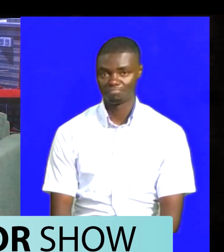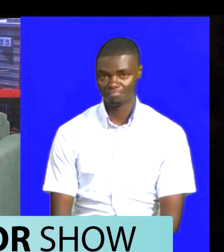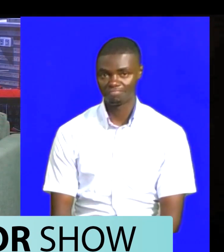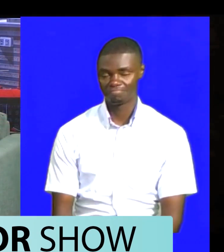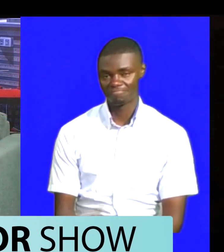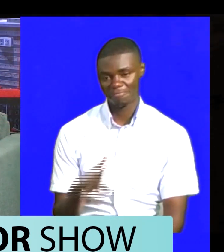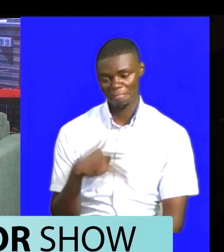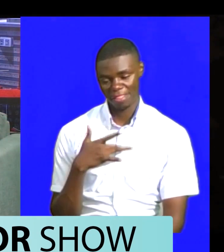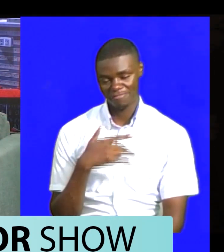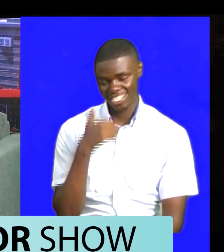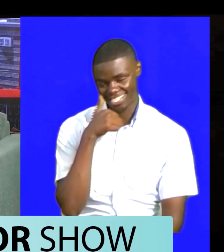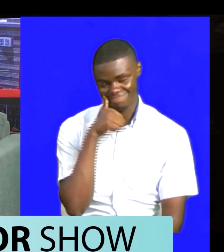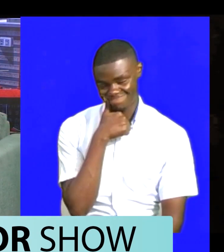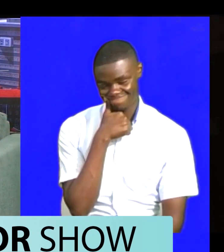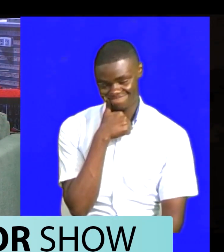I feel so nice.